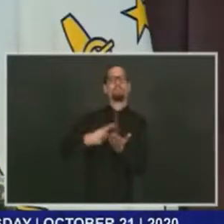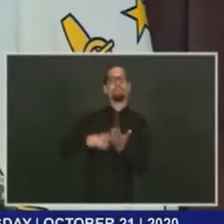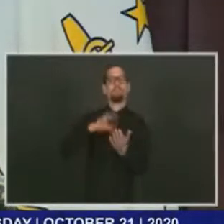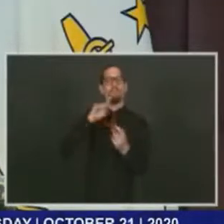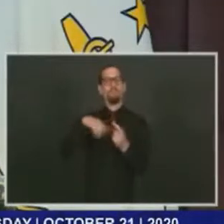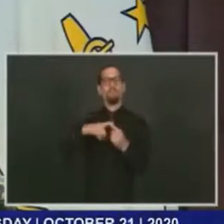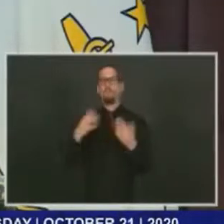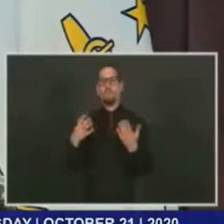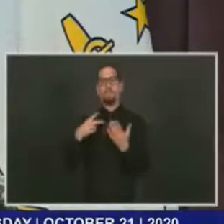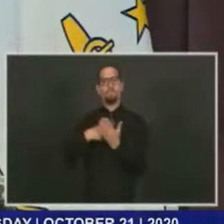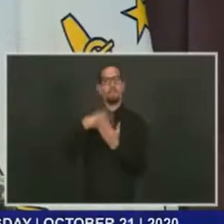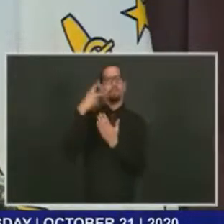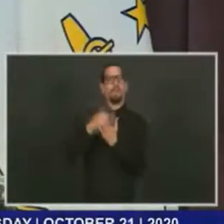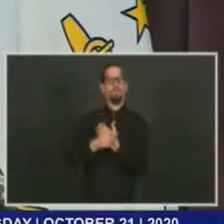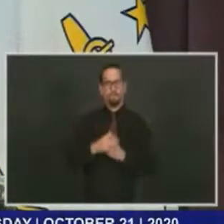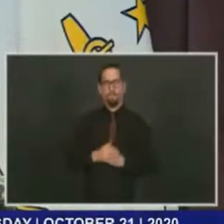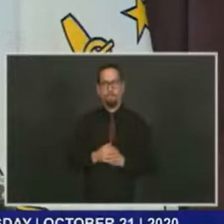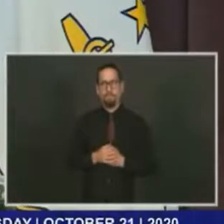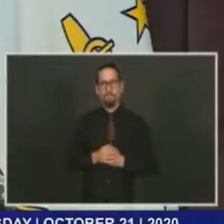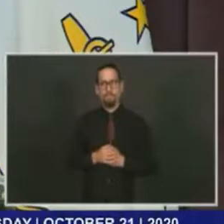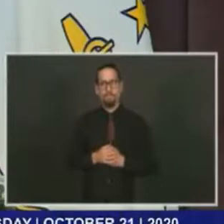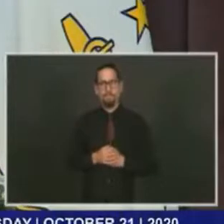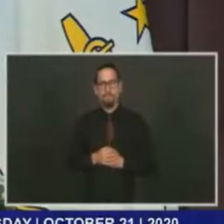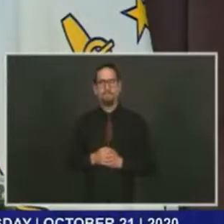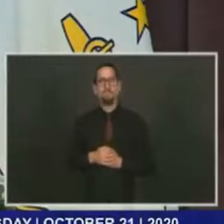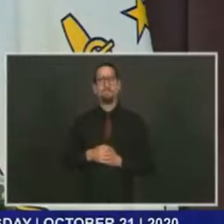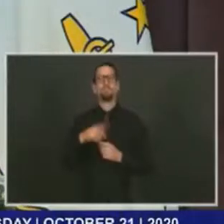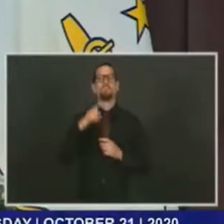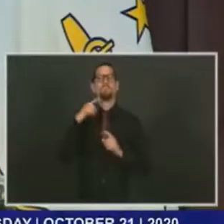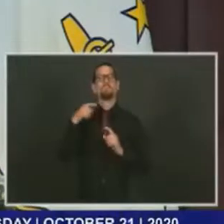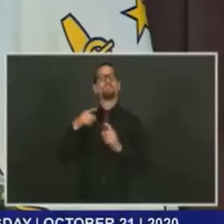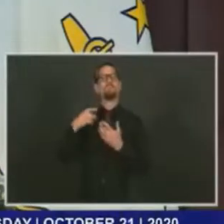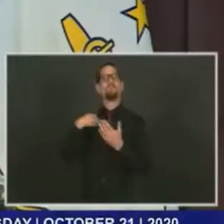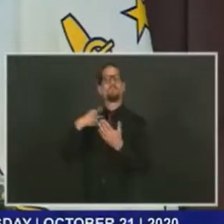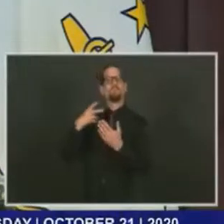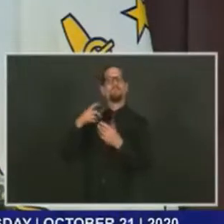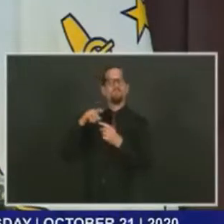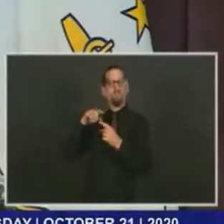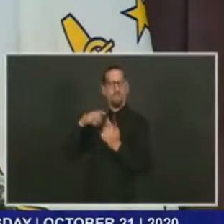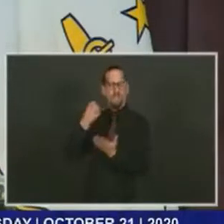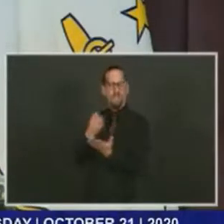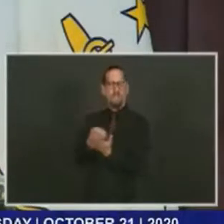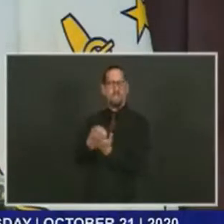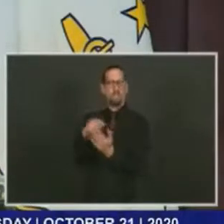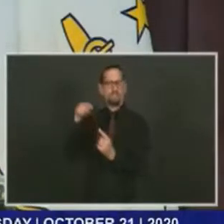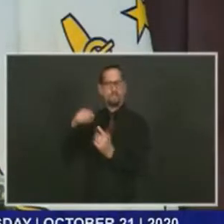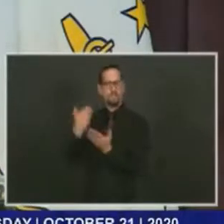have, or in addition to an initiative related to the economy.